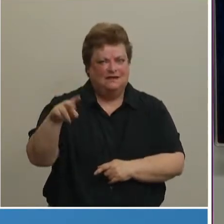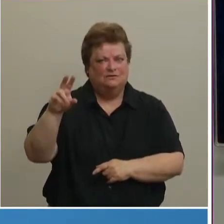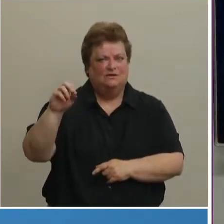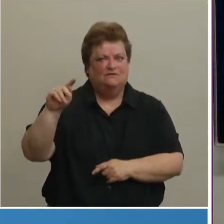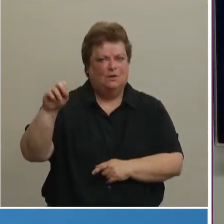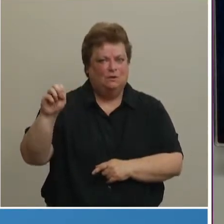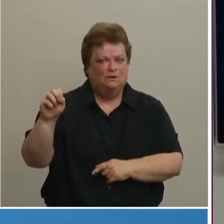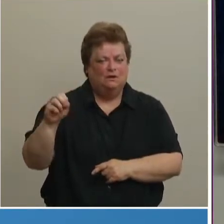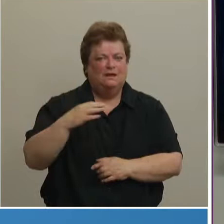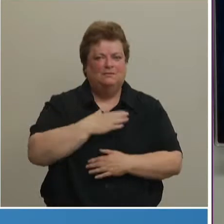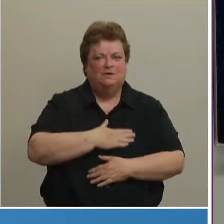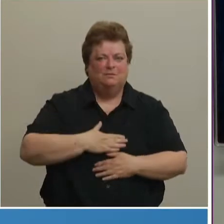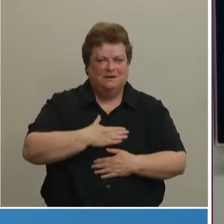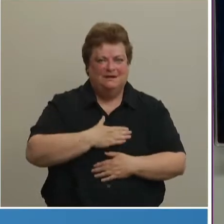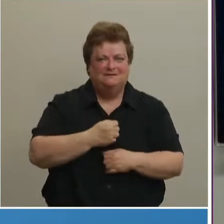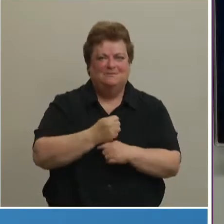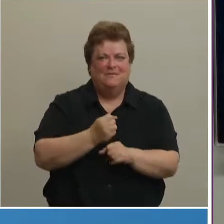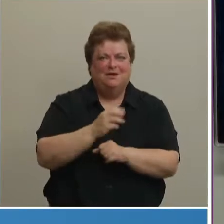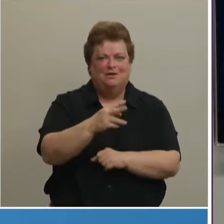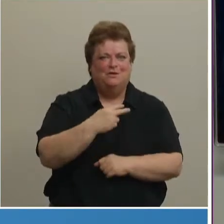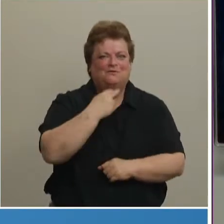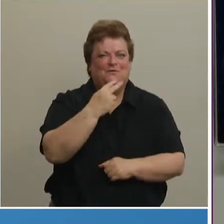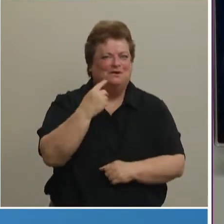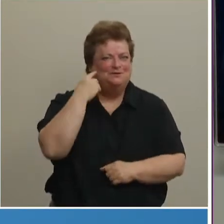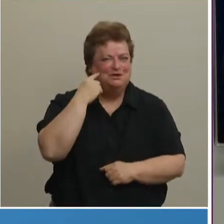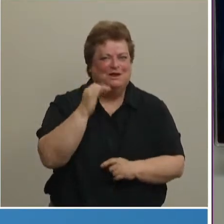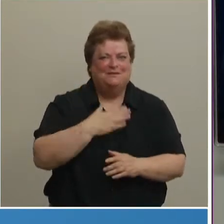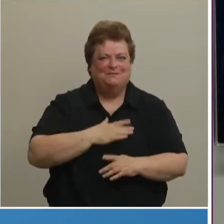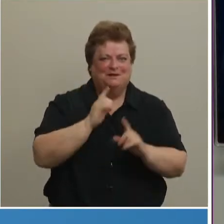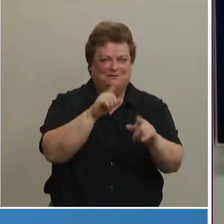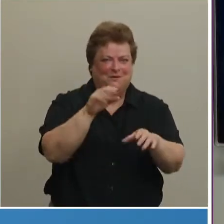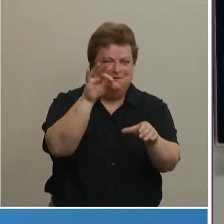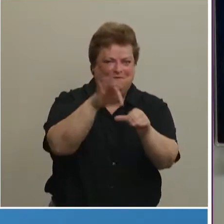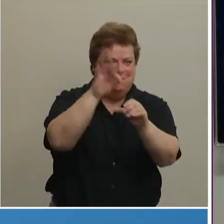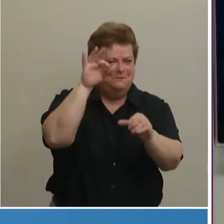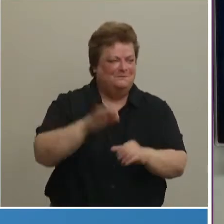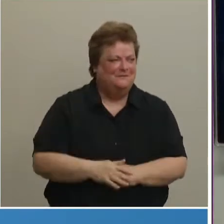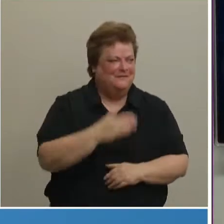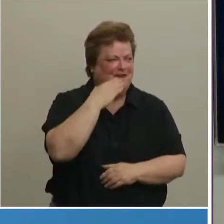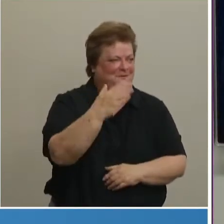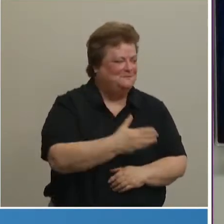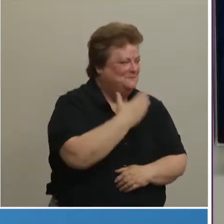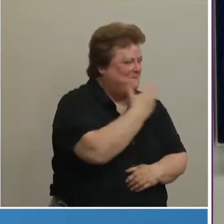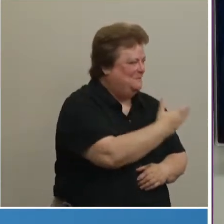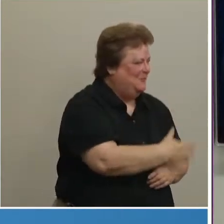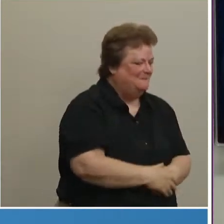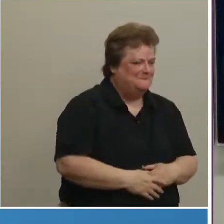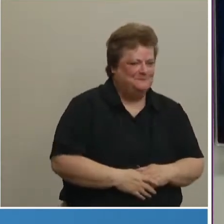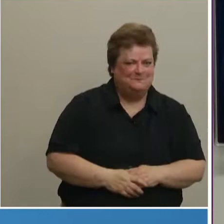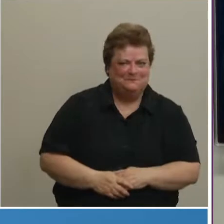lincoln.ne.gov/vote. So please make your voice heard, and please go vote. Thank you. Thanks, Margie.